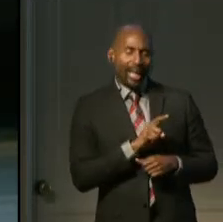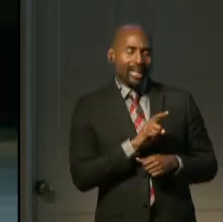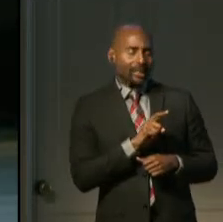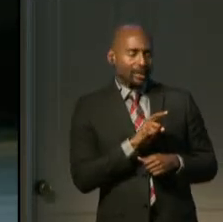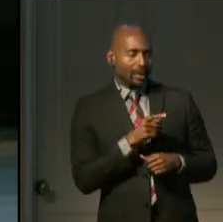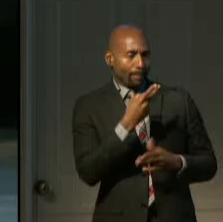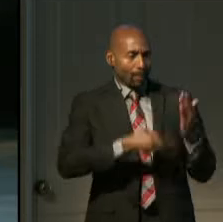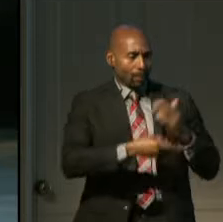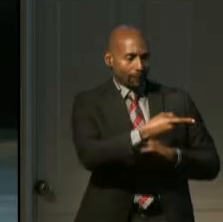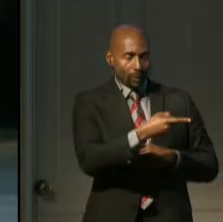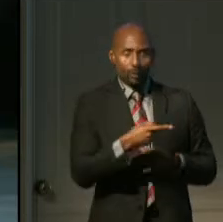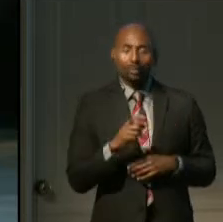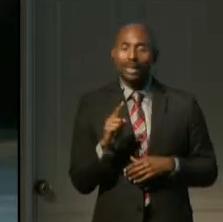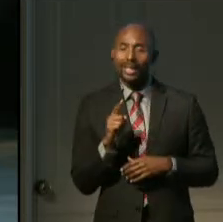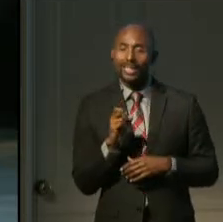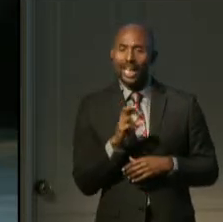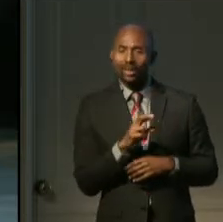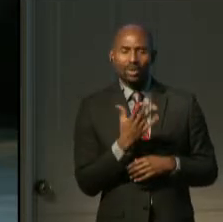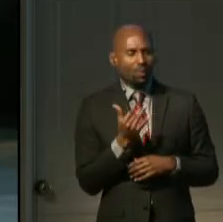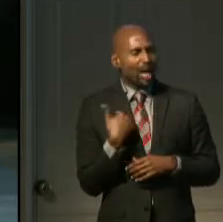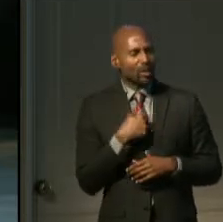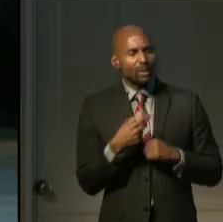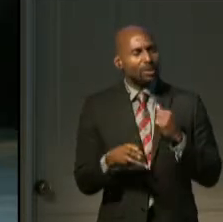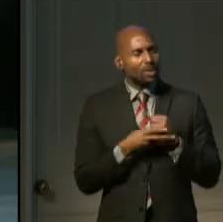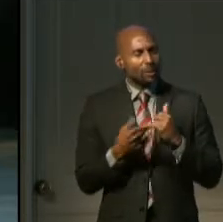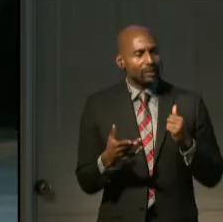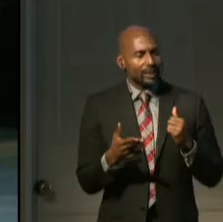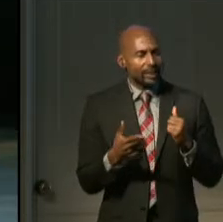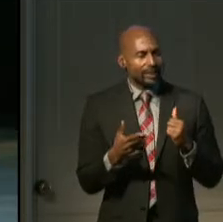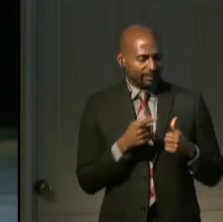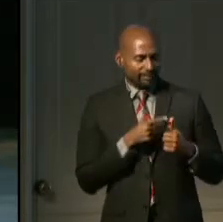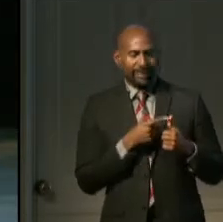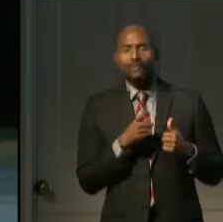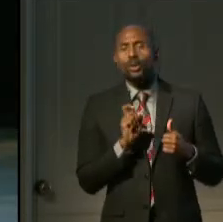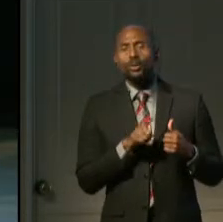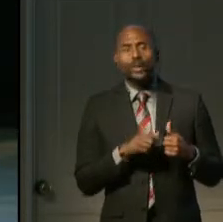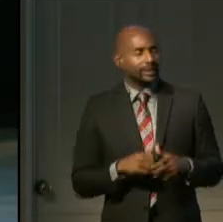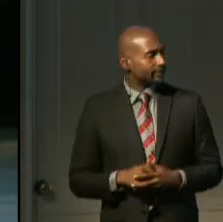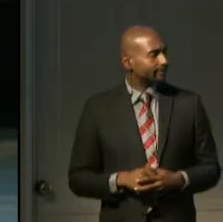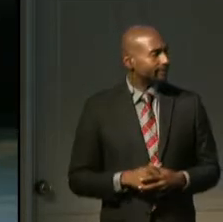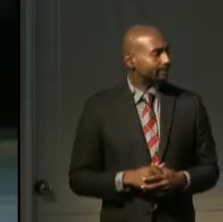going to start with you, Xander. Why do we preserve things?